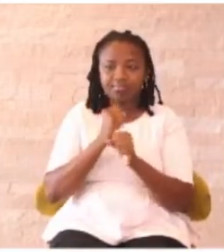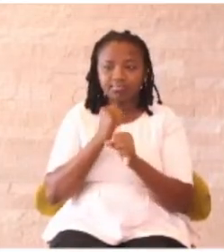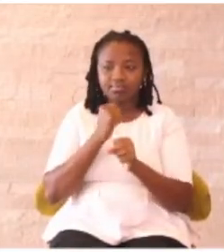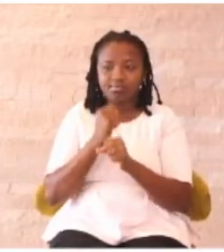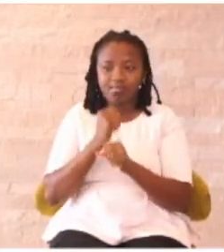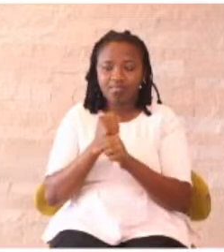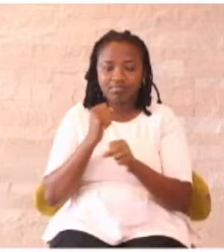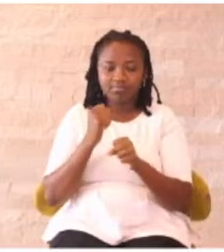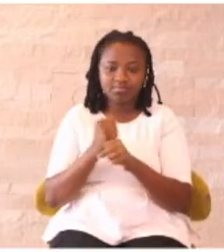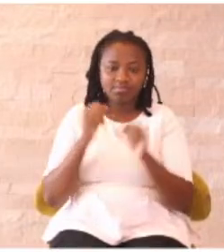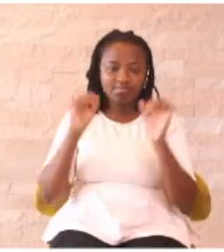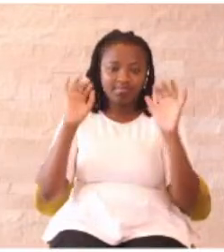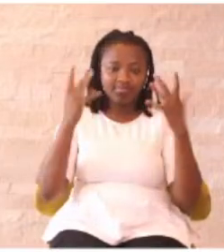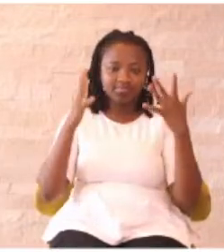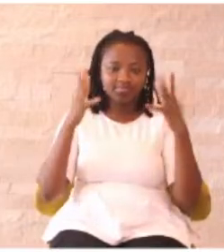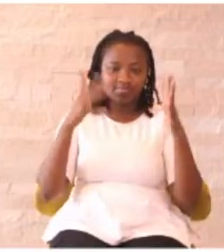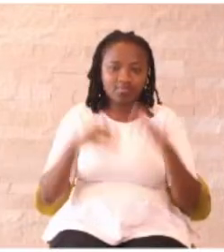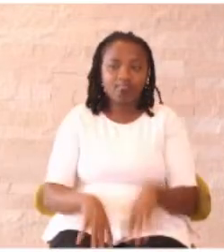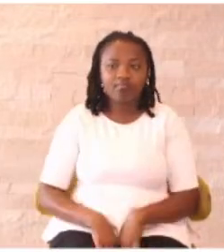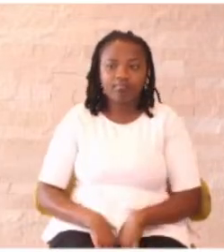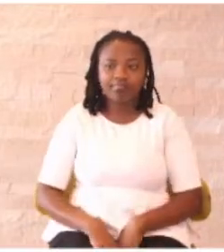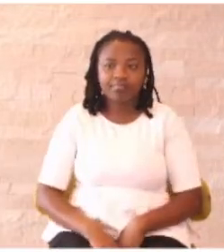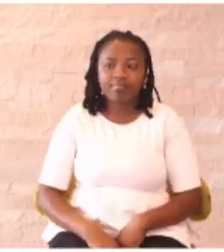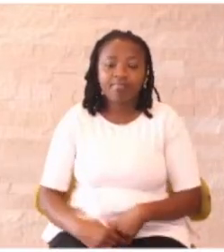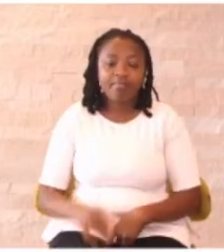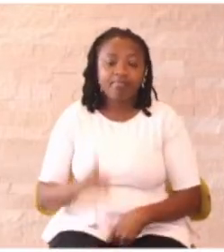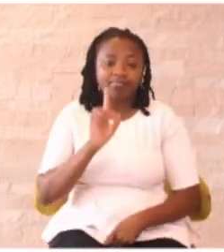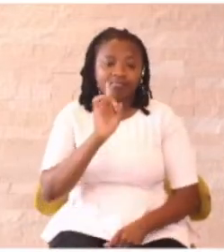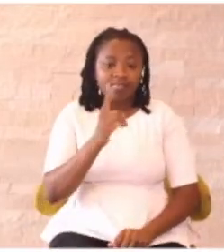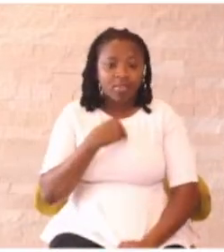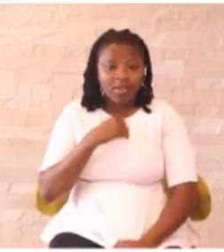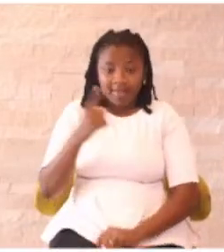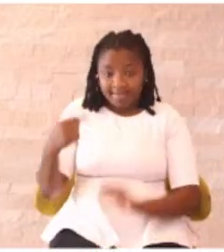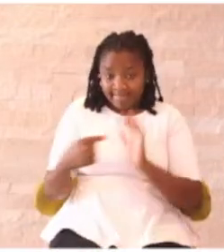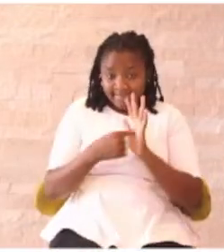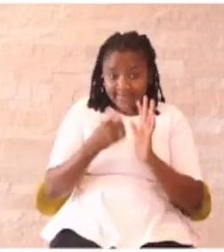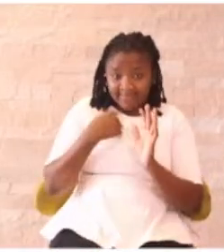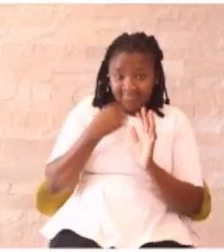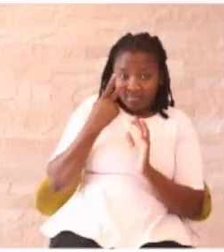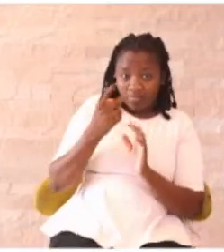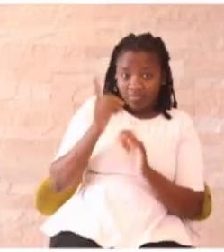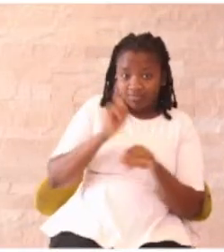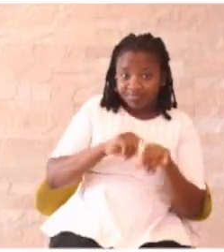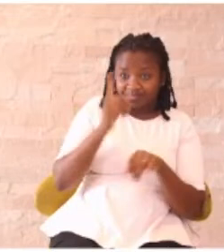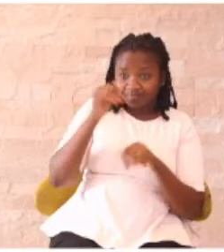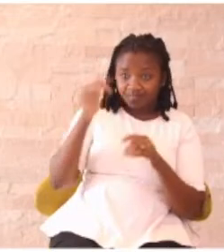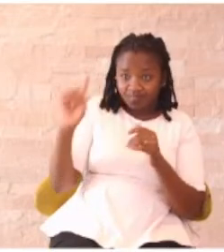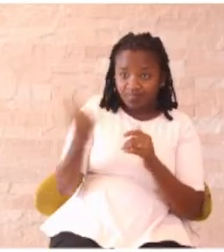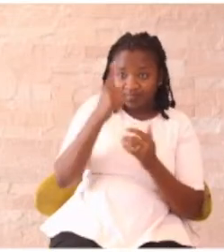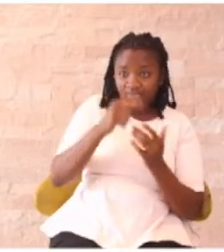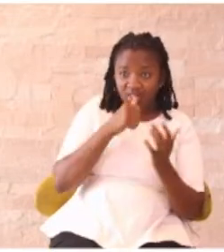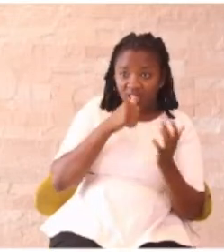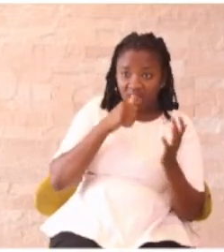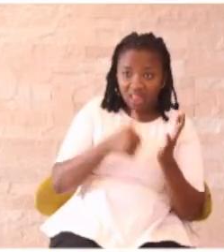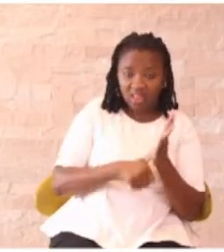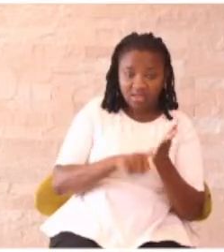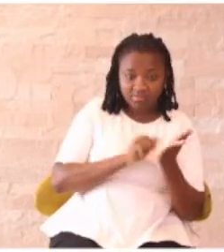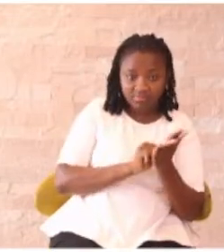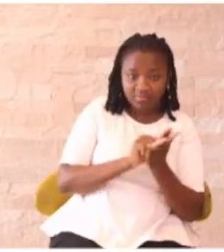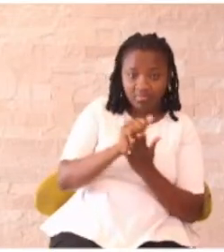yes. But the interesting thing that happened is that when the first gazettement came out, it only